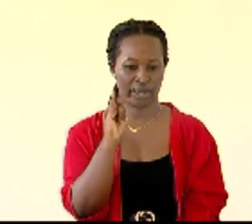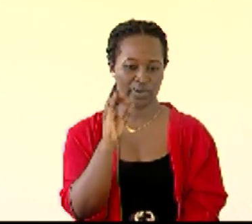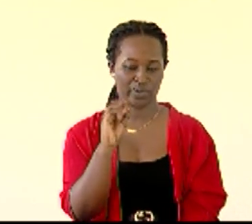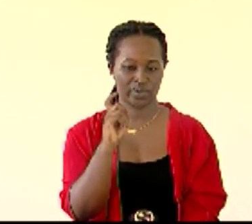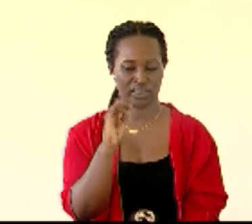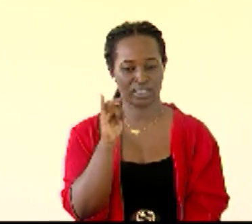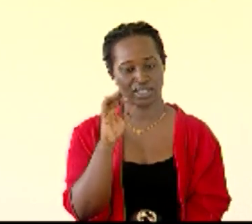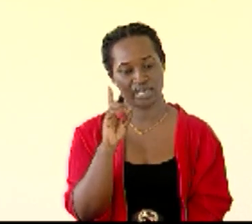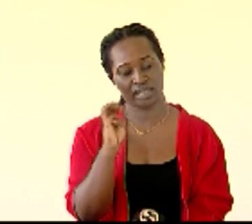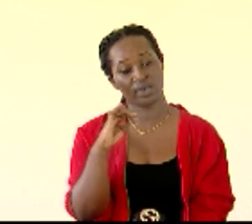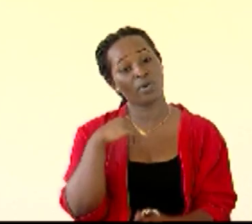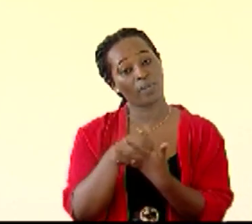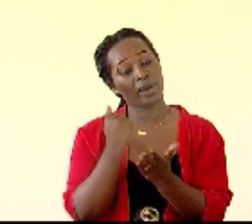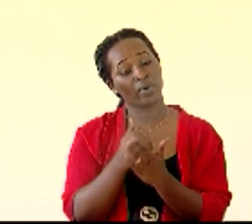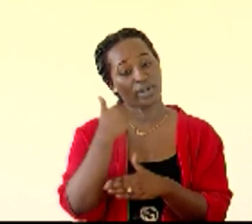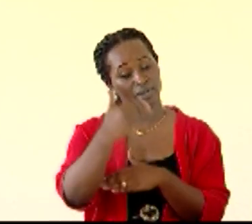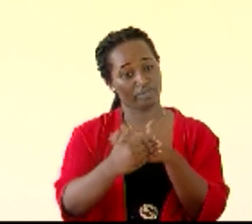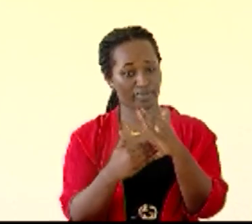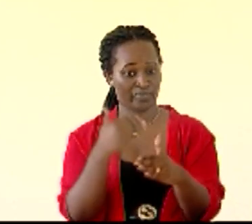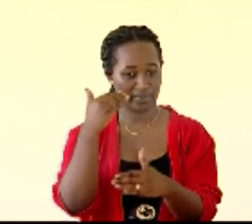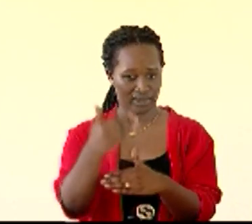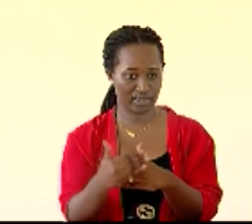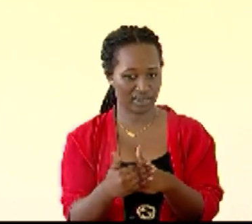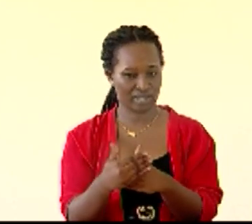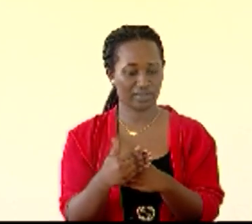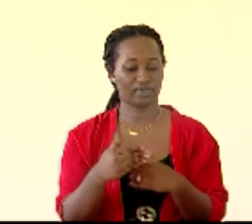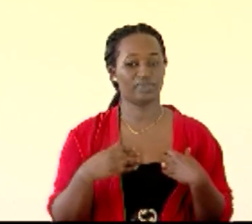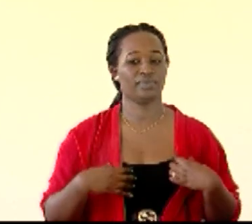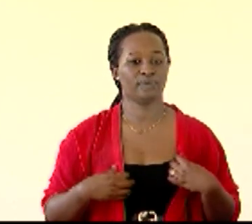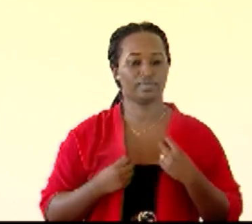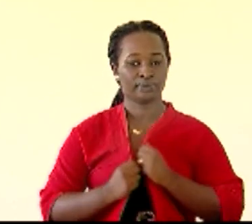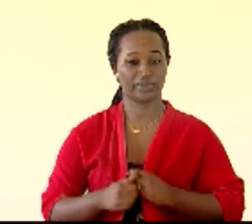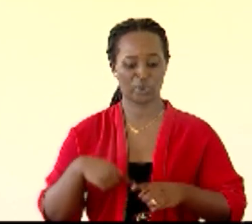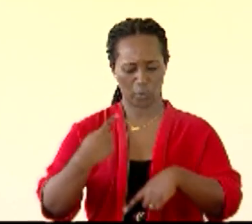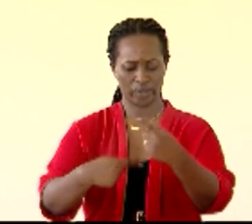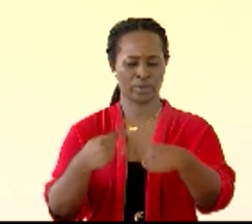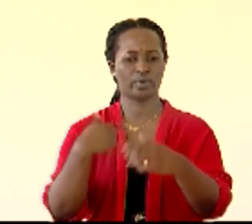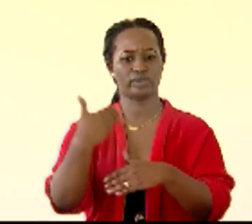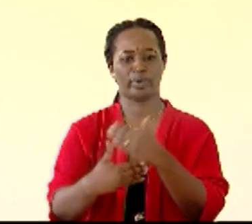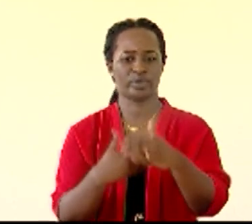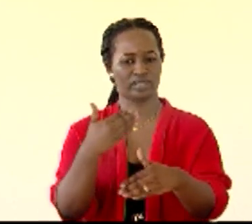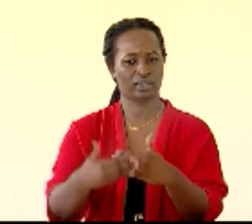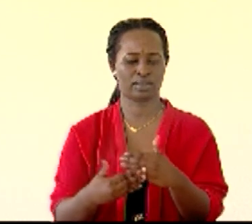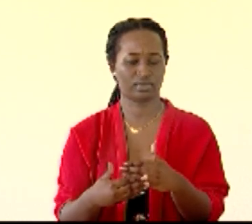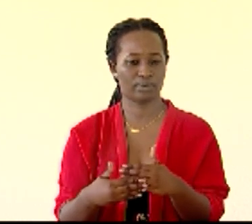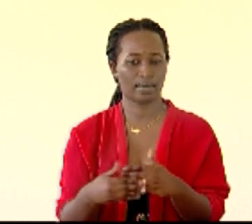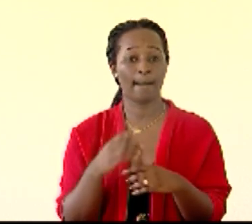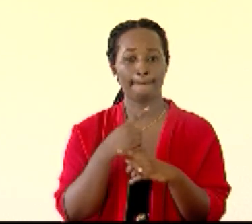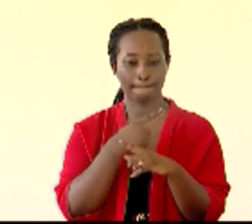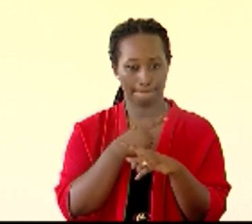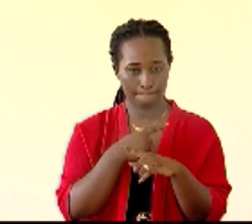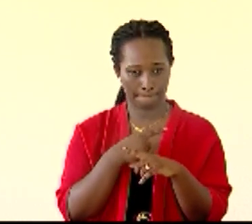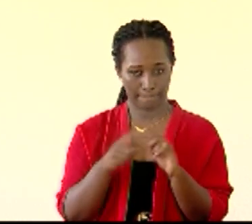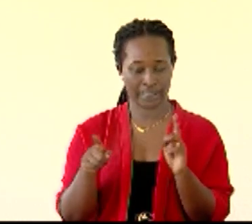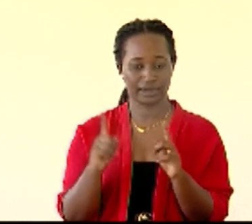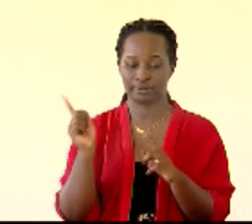process. Fixation of carbon dioxide is cyclic, it's continuous, but at a very huge